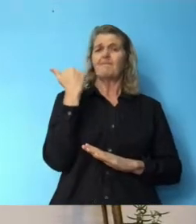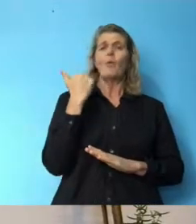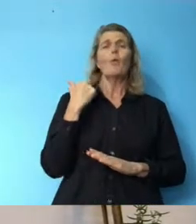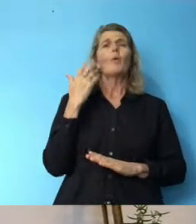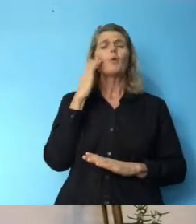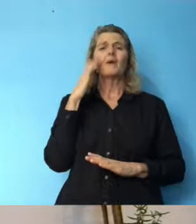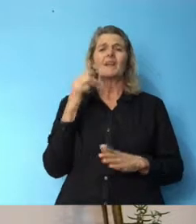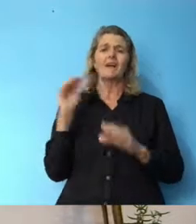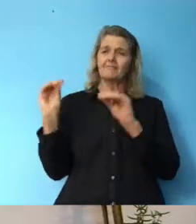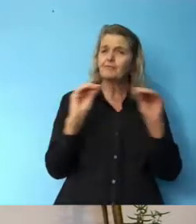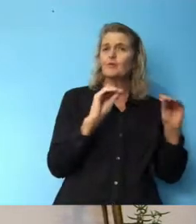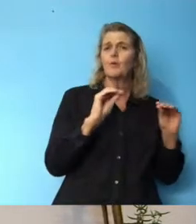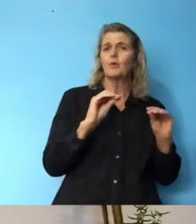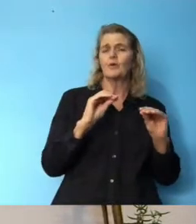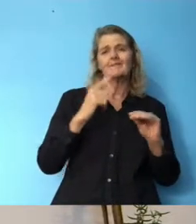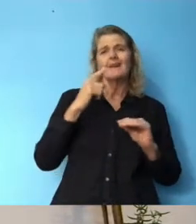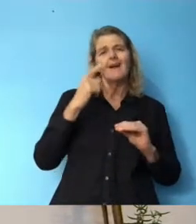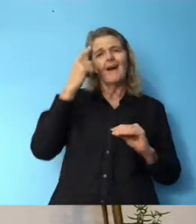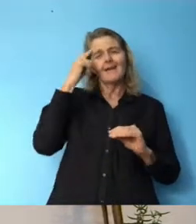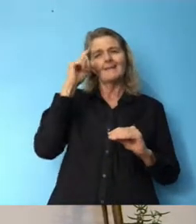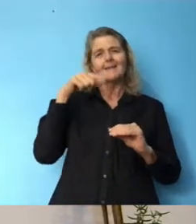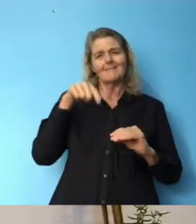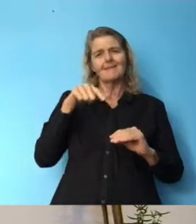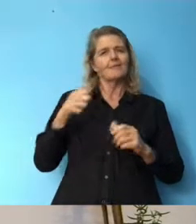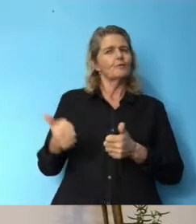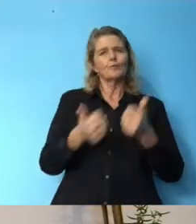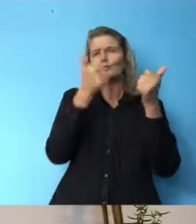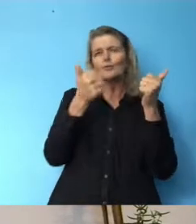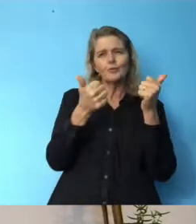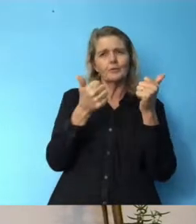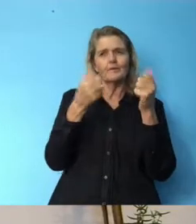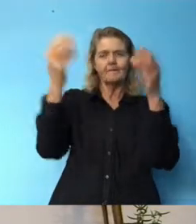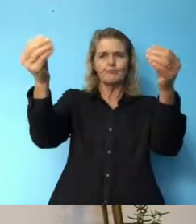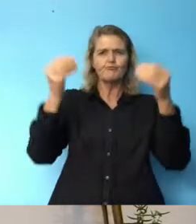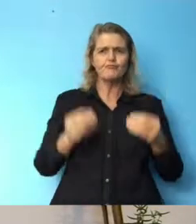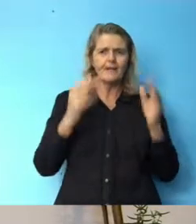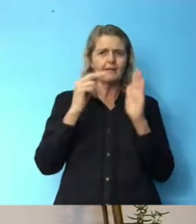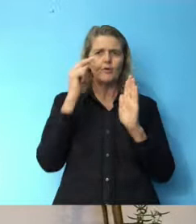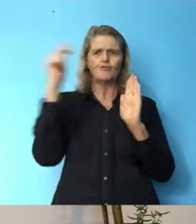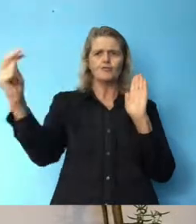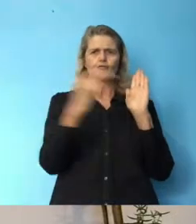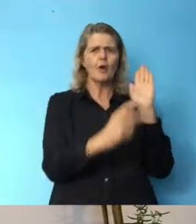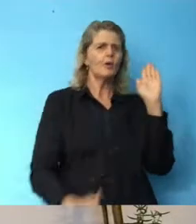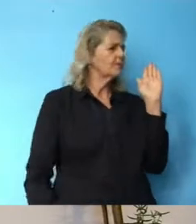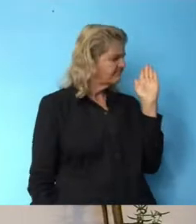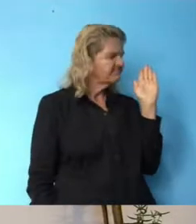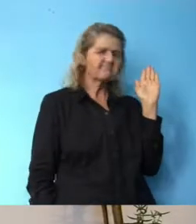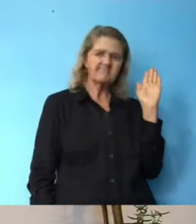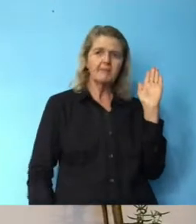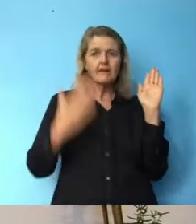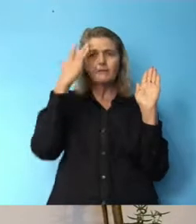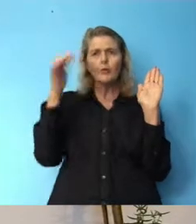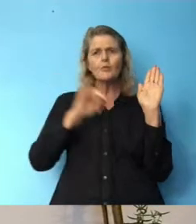out, you know, before an art session, because people could point and look, and you know, if you're not sure what colours you want to work with for certain